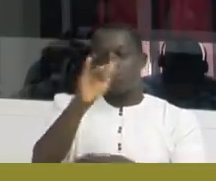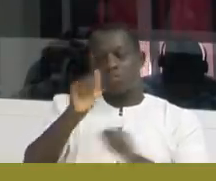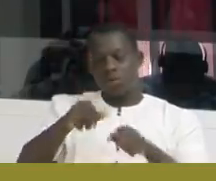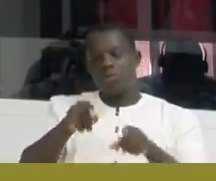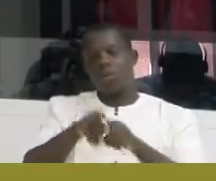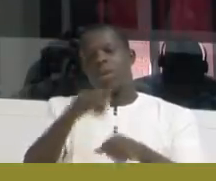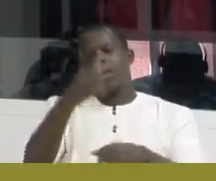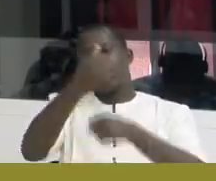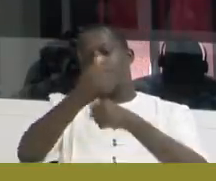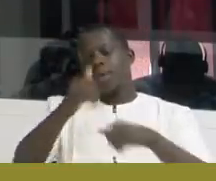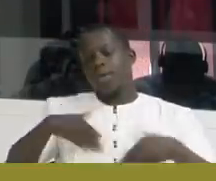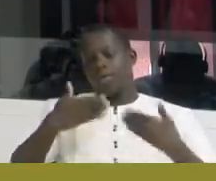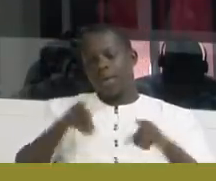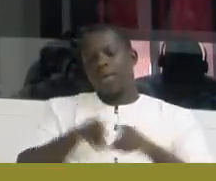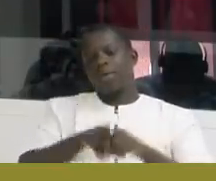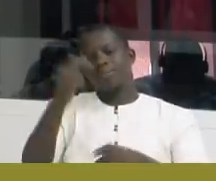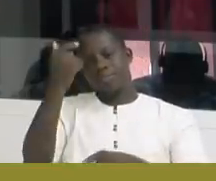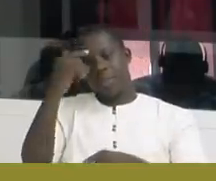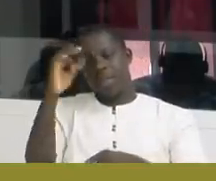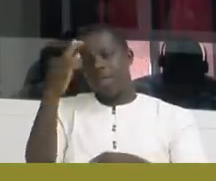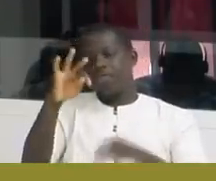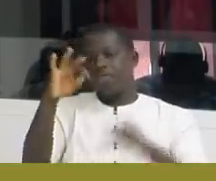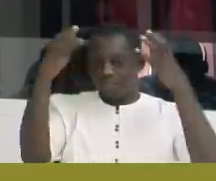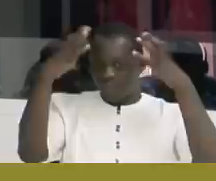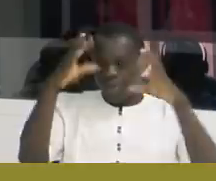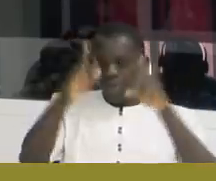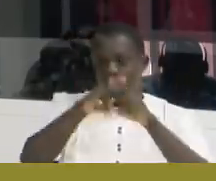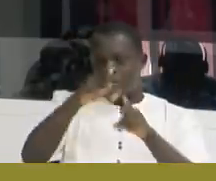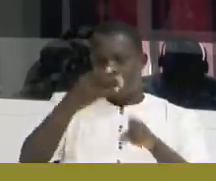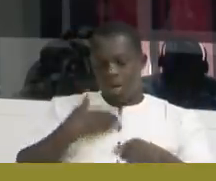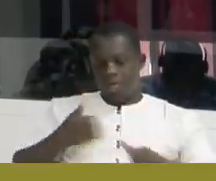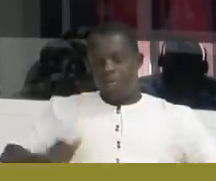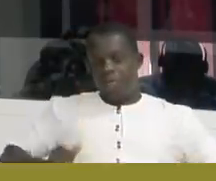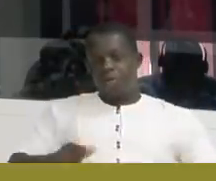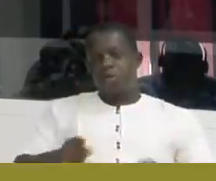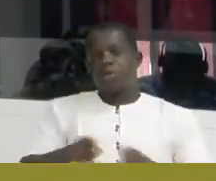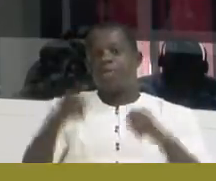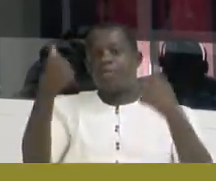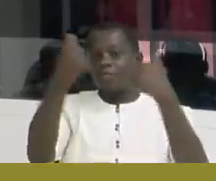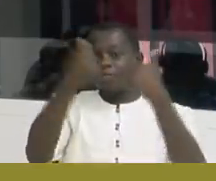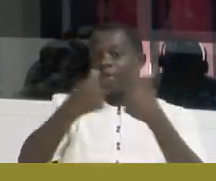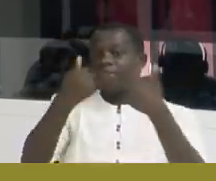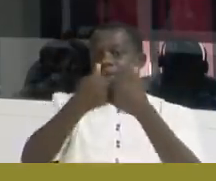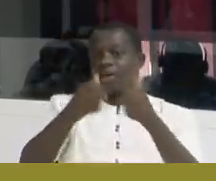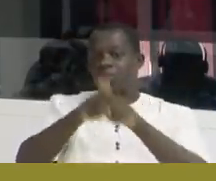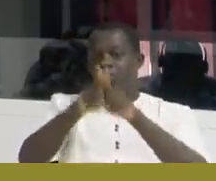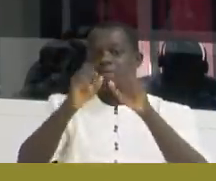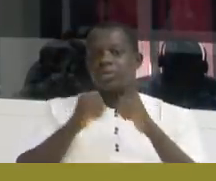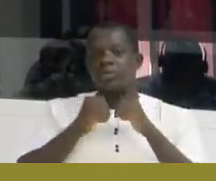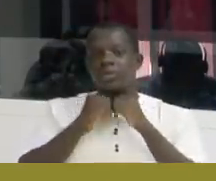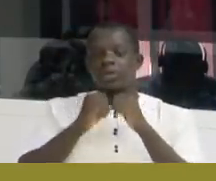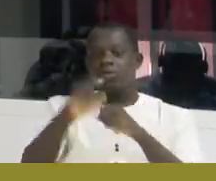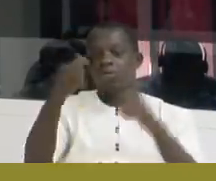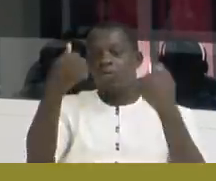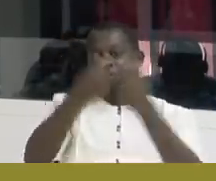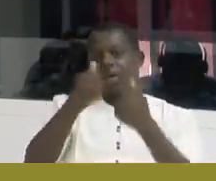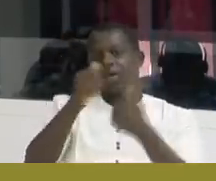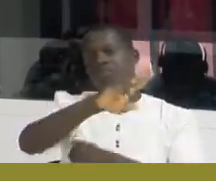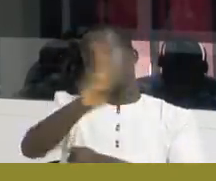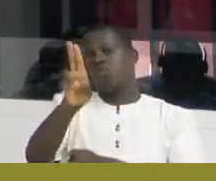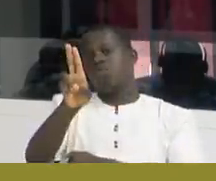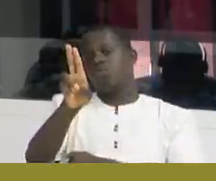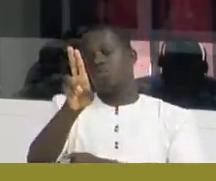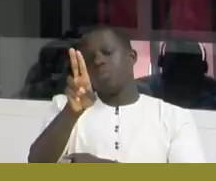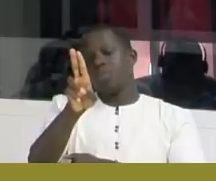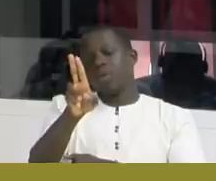it that in spite of the rift, if you have an opportunity to be fighting with Sana, you would not fight him. That is what you suggest. Of course,